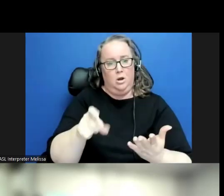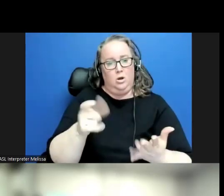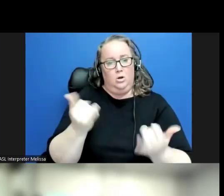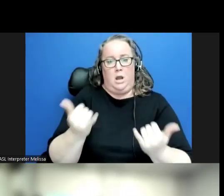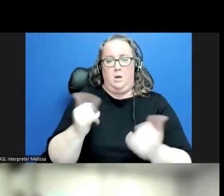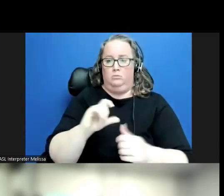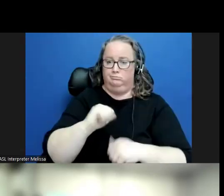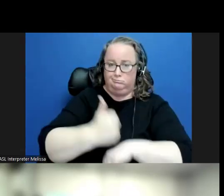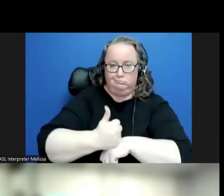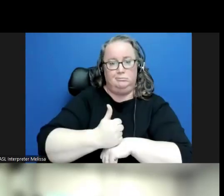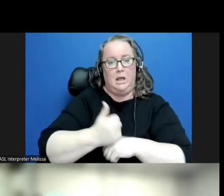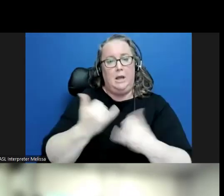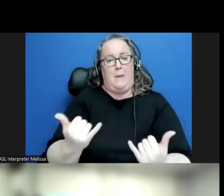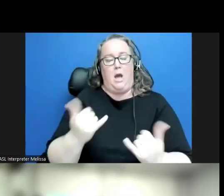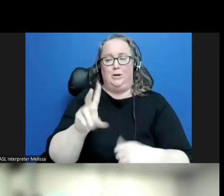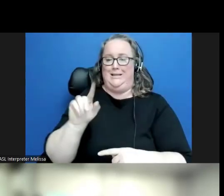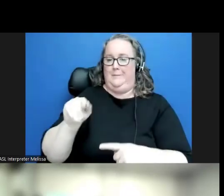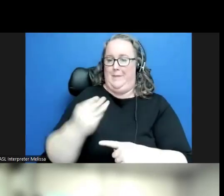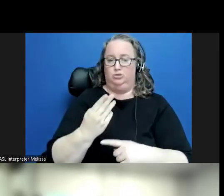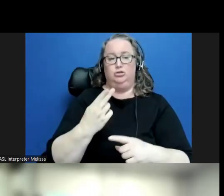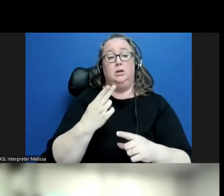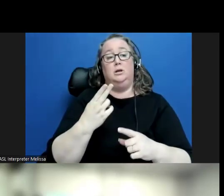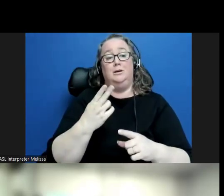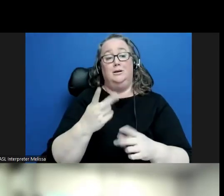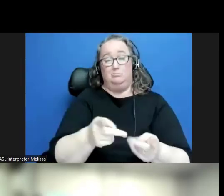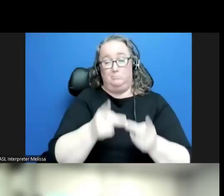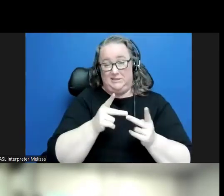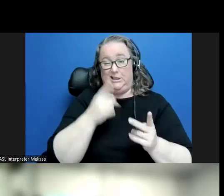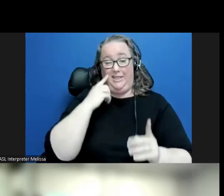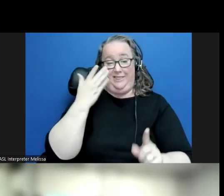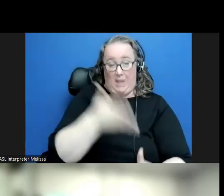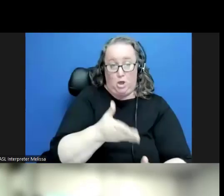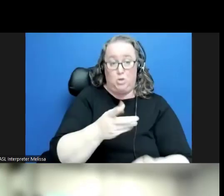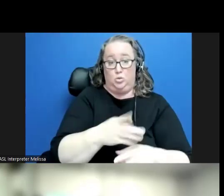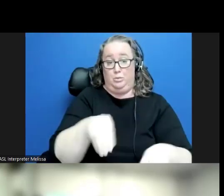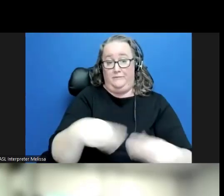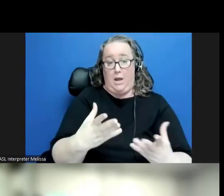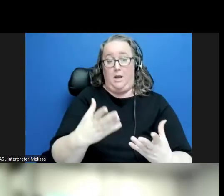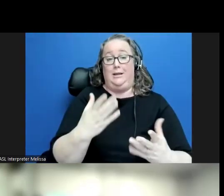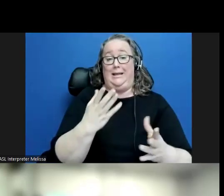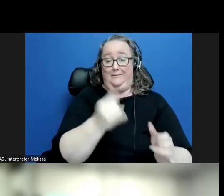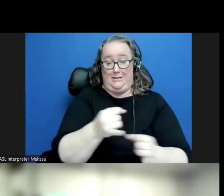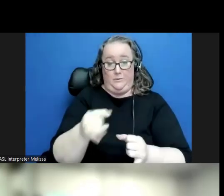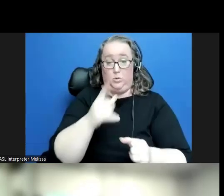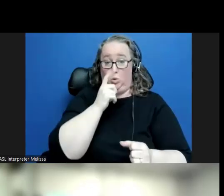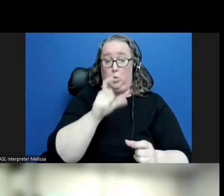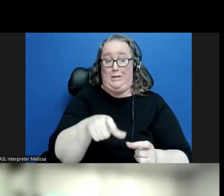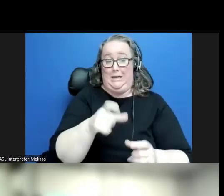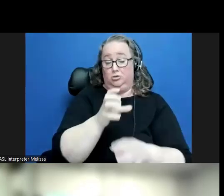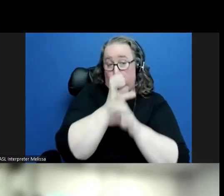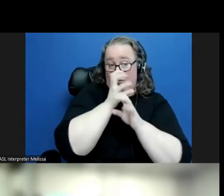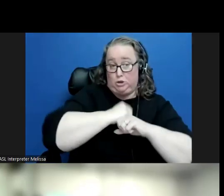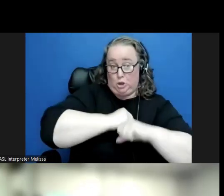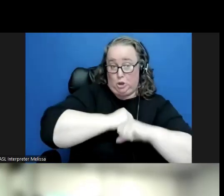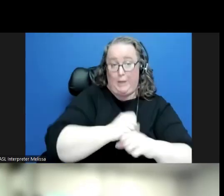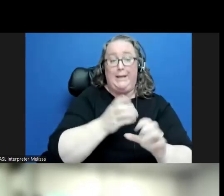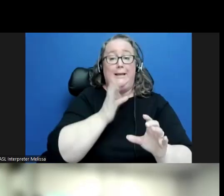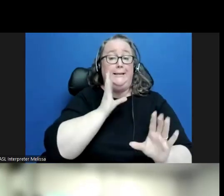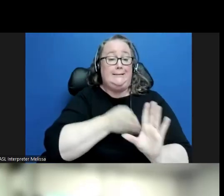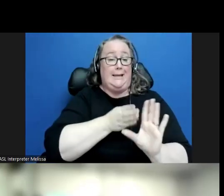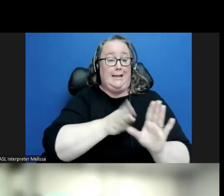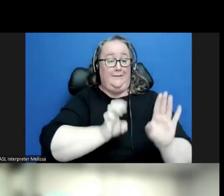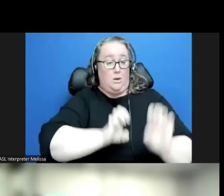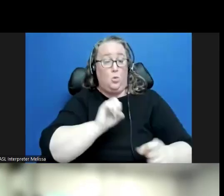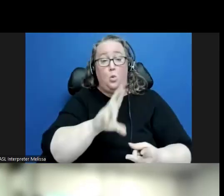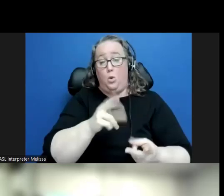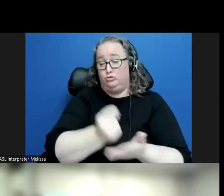modern DMH hospital facility designed to provide all individuals in need of strict security, psychiatric evaluation, and/or